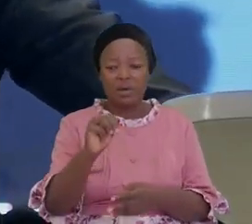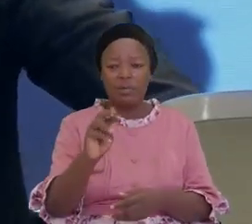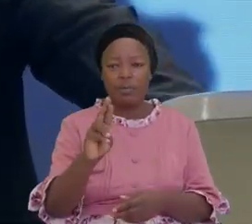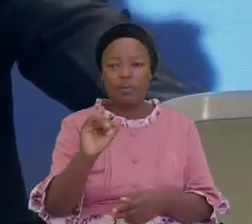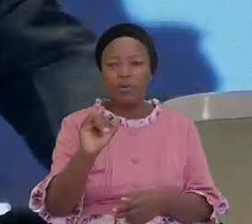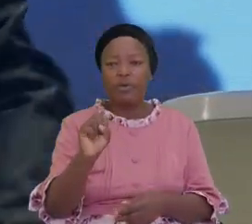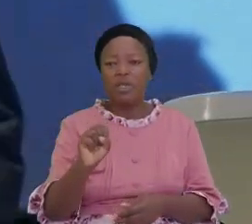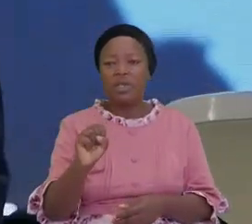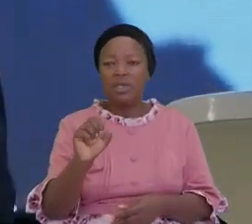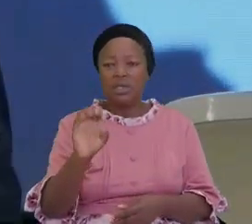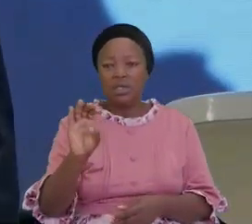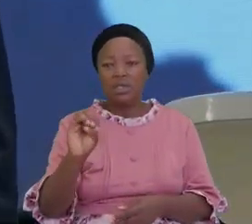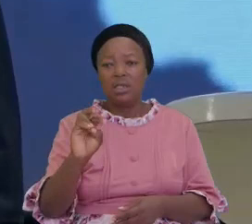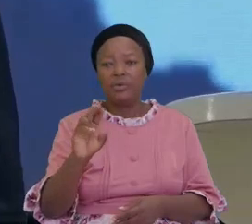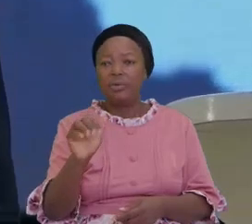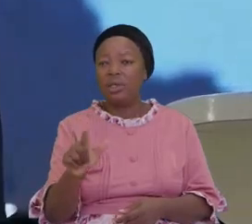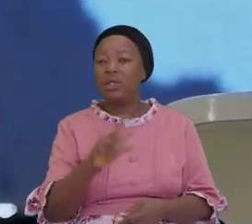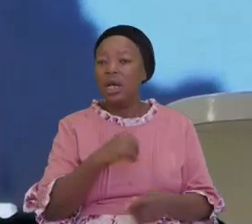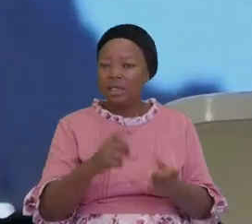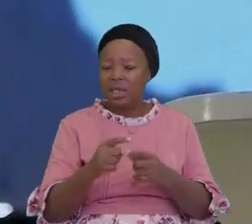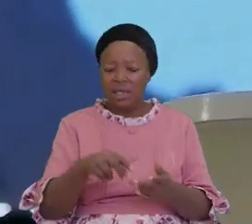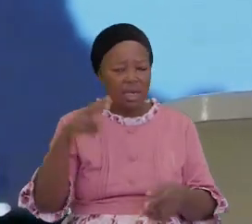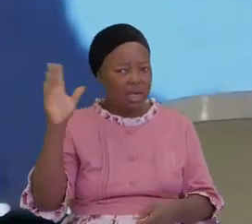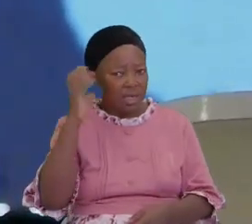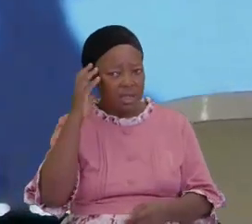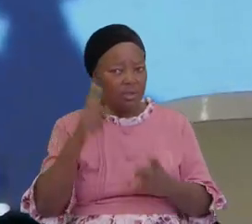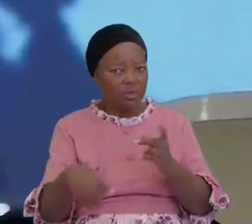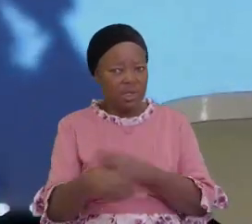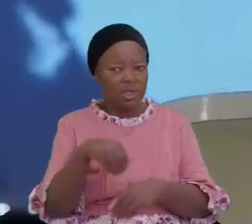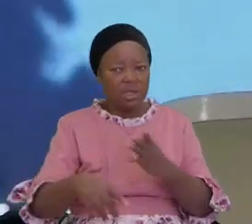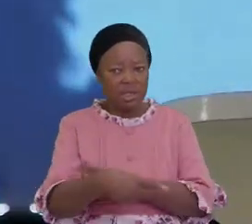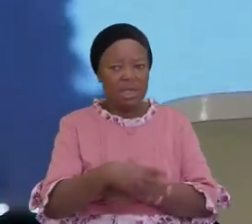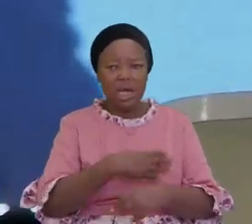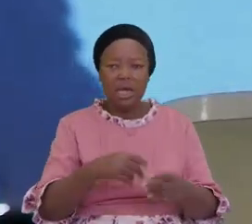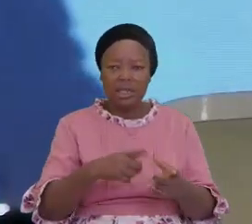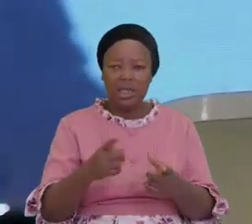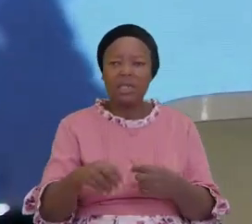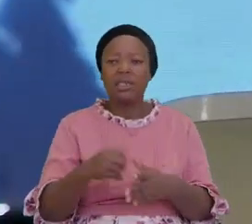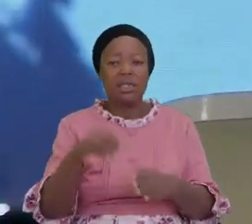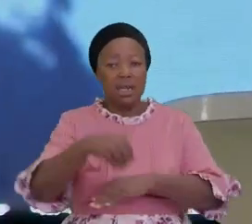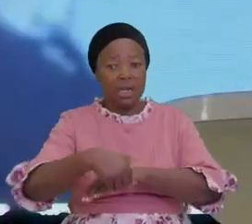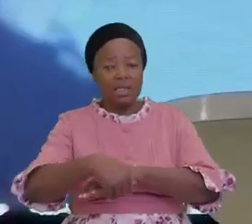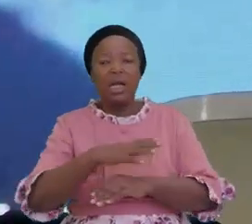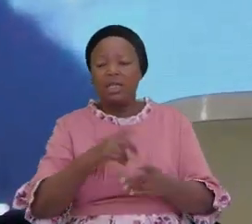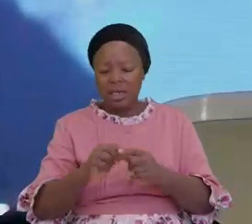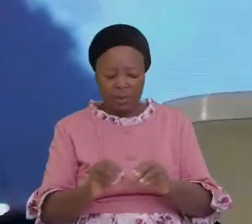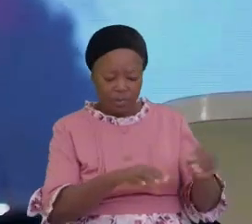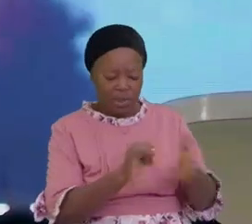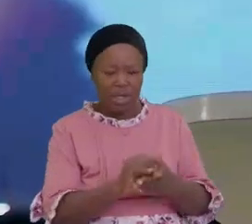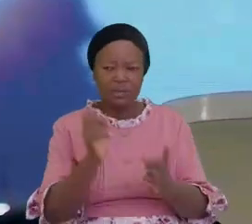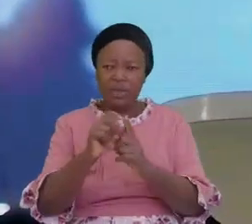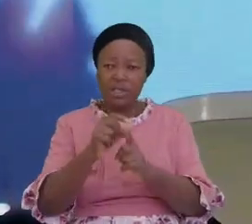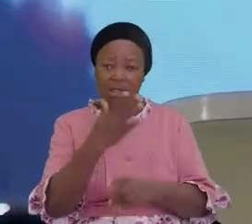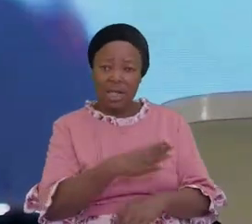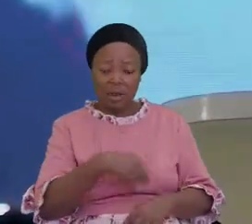I'd listen in the day, I'd listen in the night. I put the message there, and while